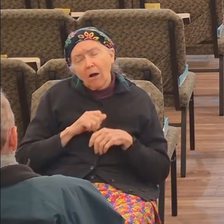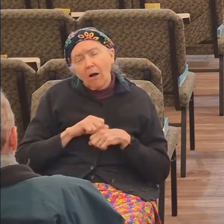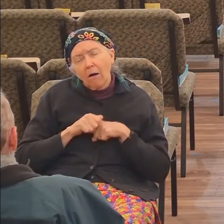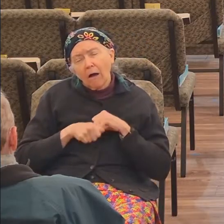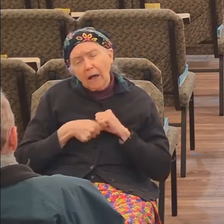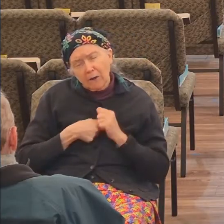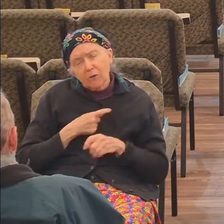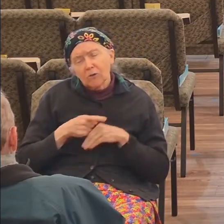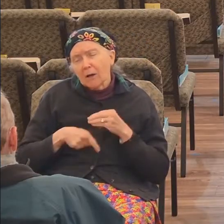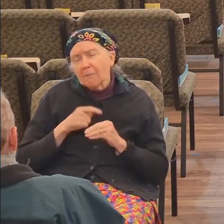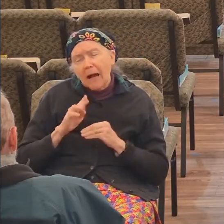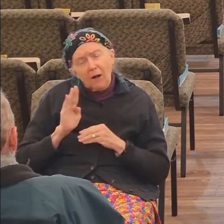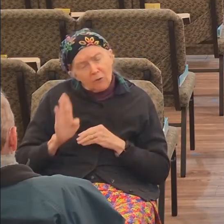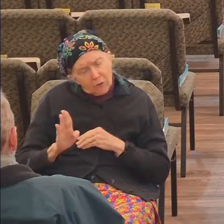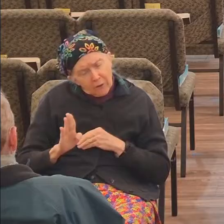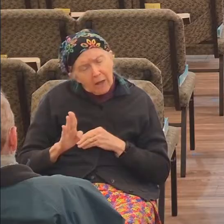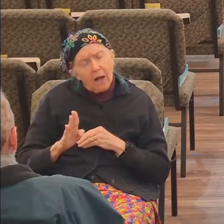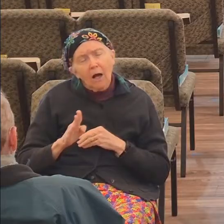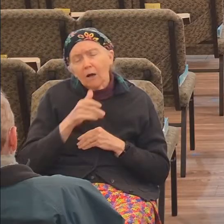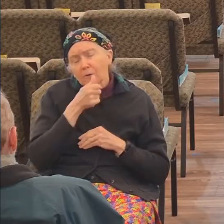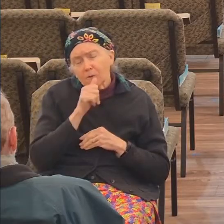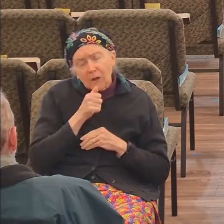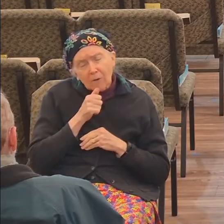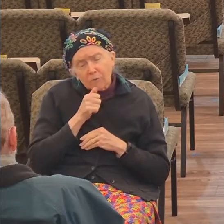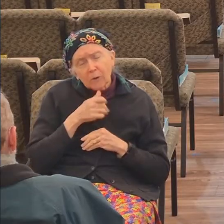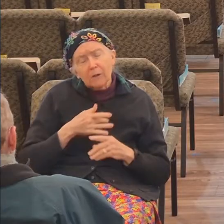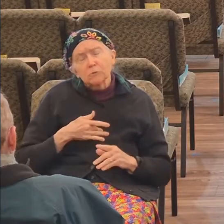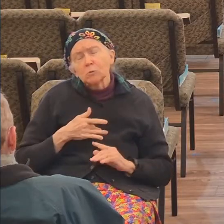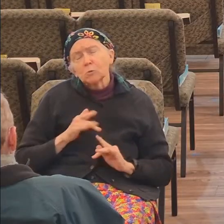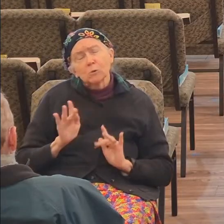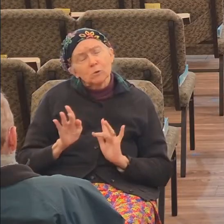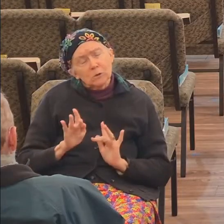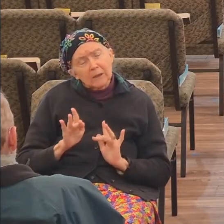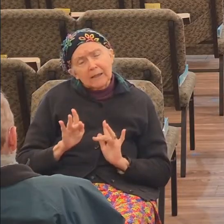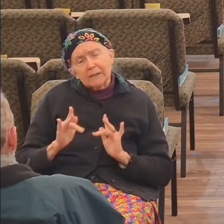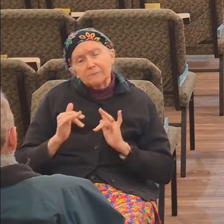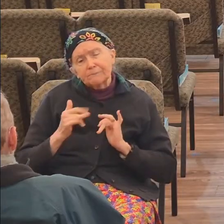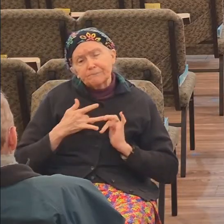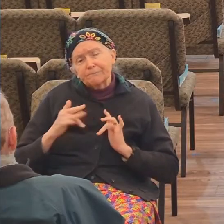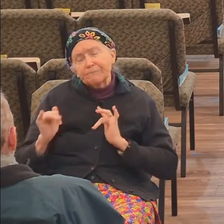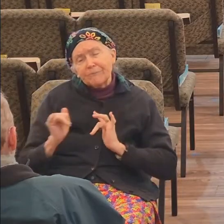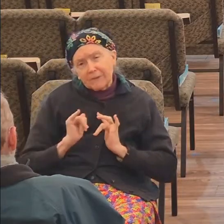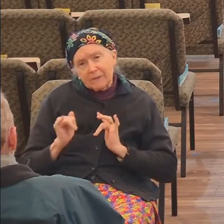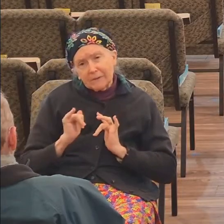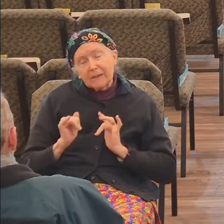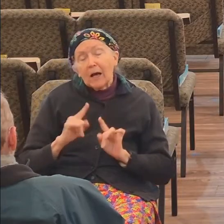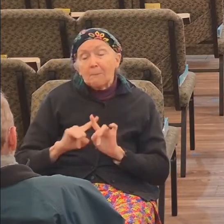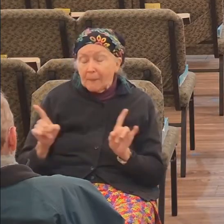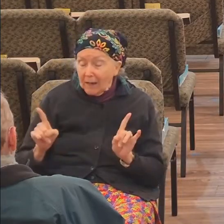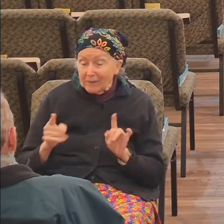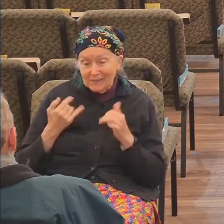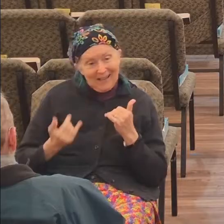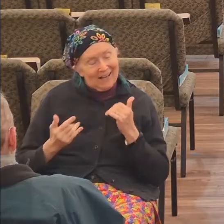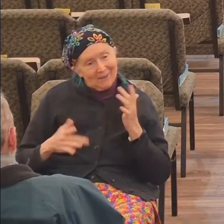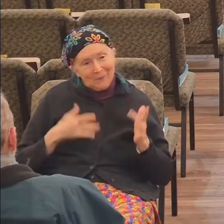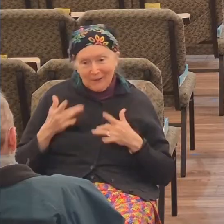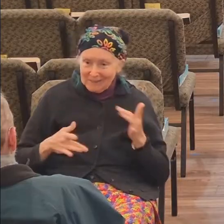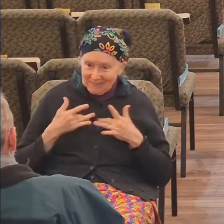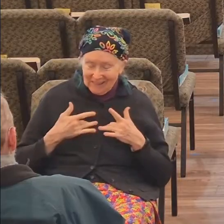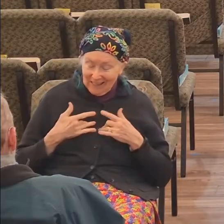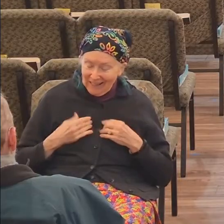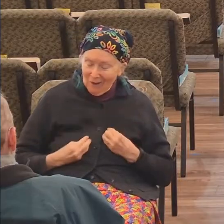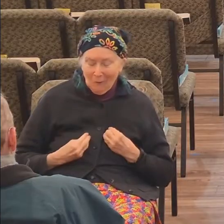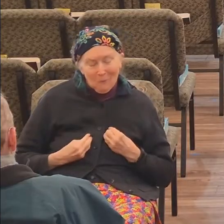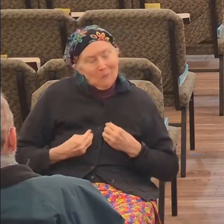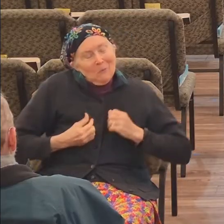is empathetic towards them, and but now he is ecstatic, and he was just thrilled to